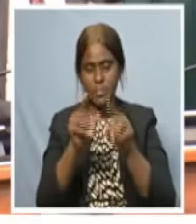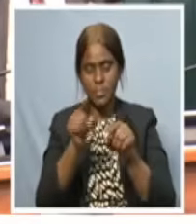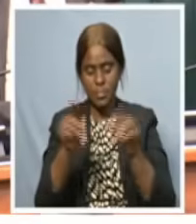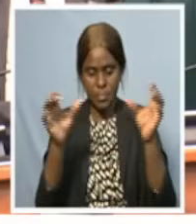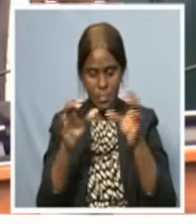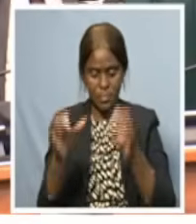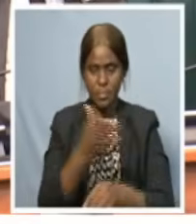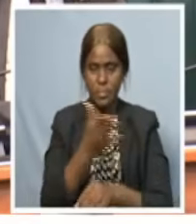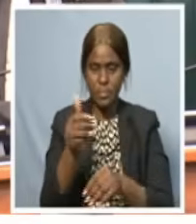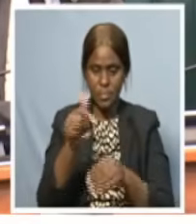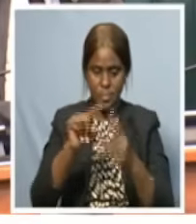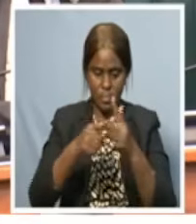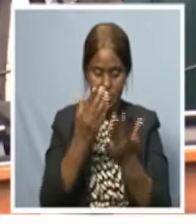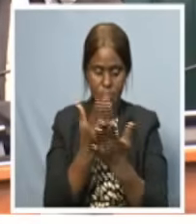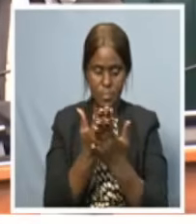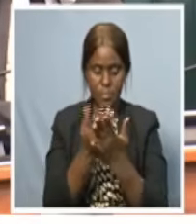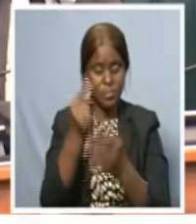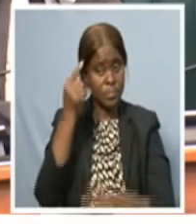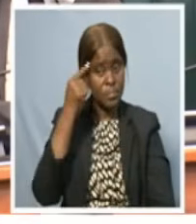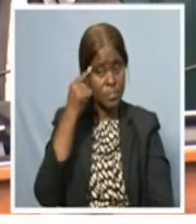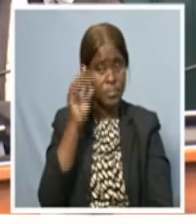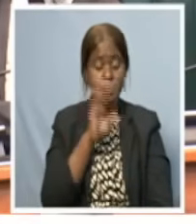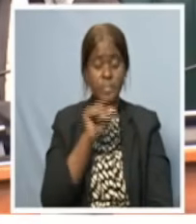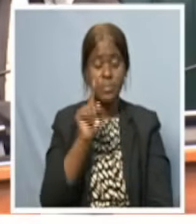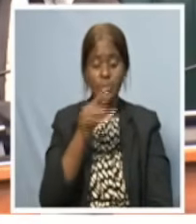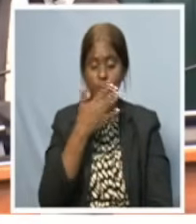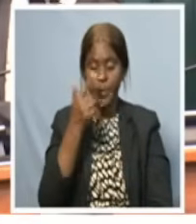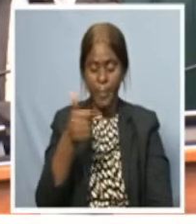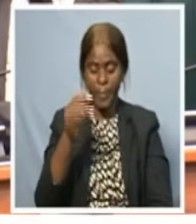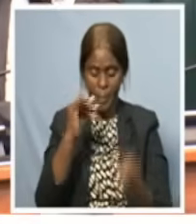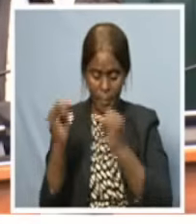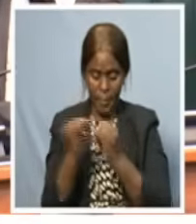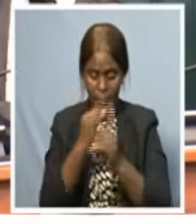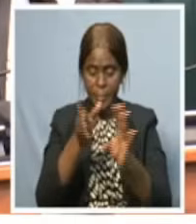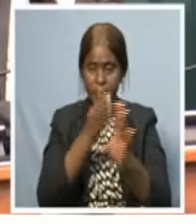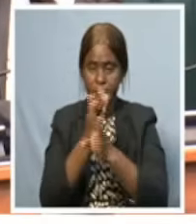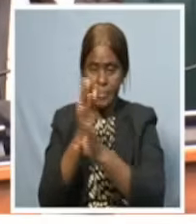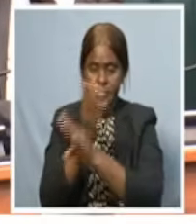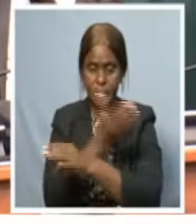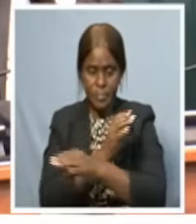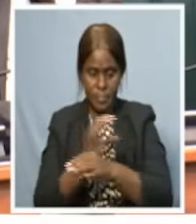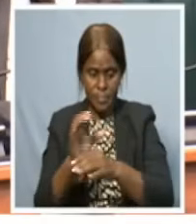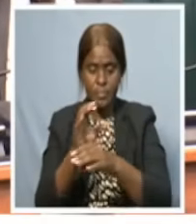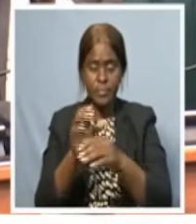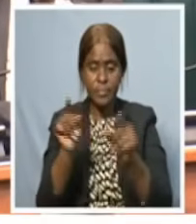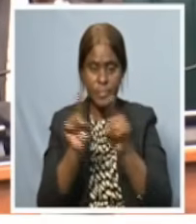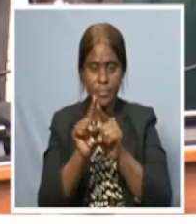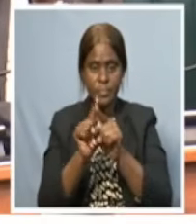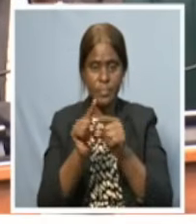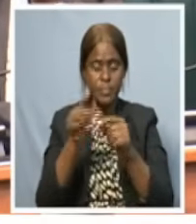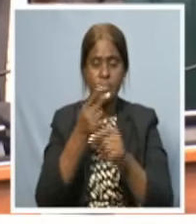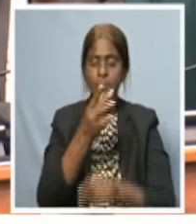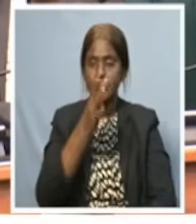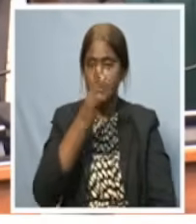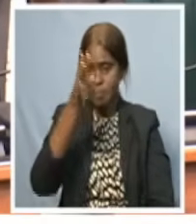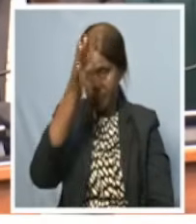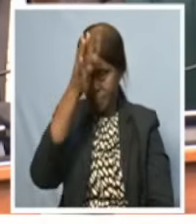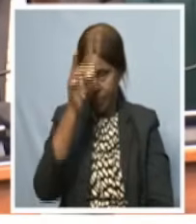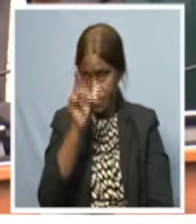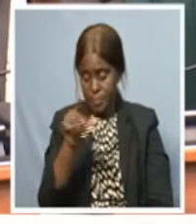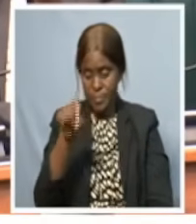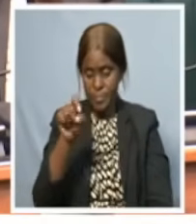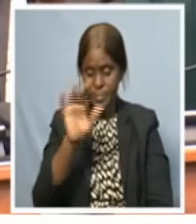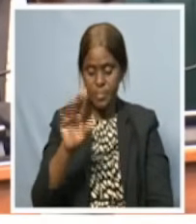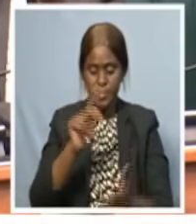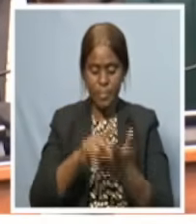the committee recommends that the government should implement targeted digital literacy and parental